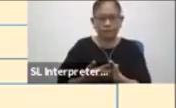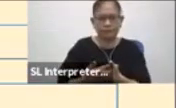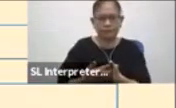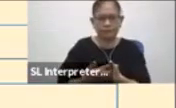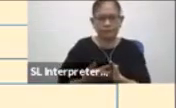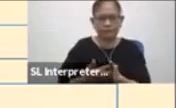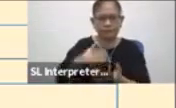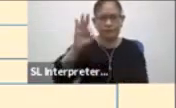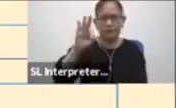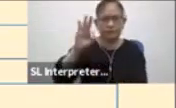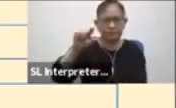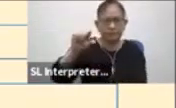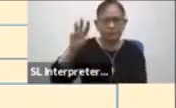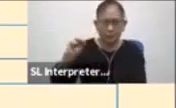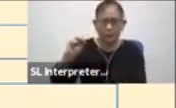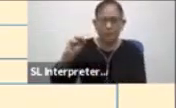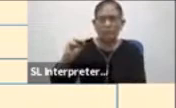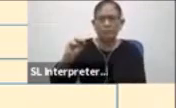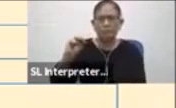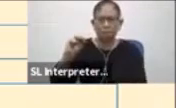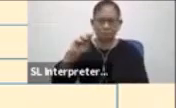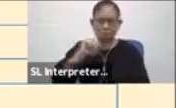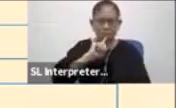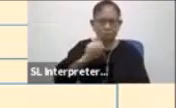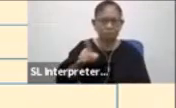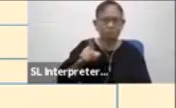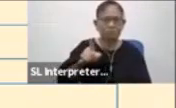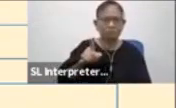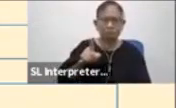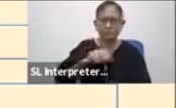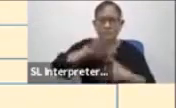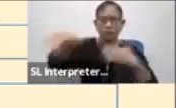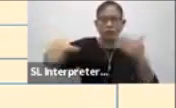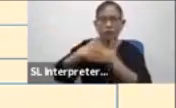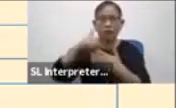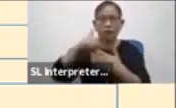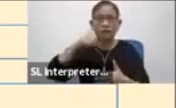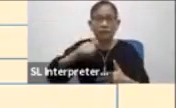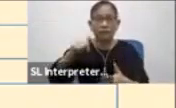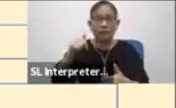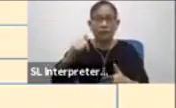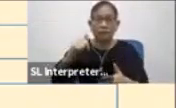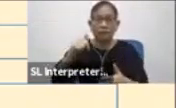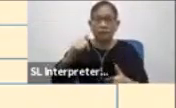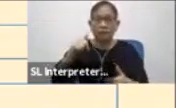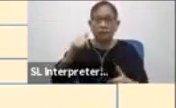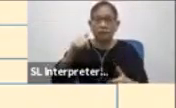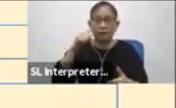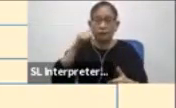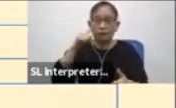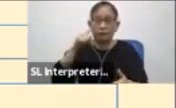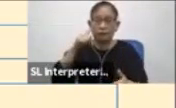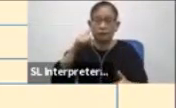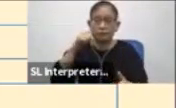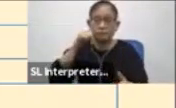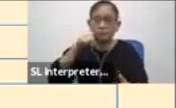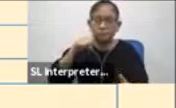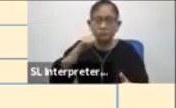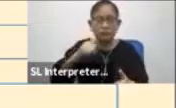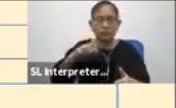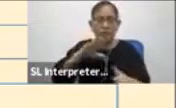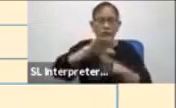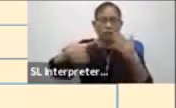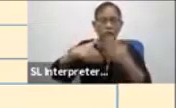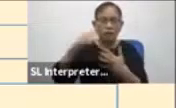FGM also prevalent. Almost all the female girls respondent experience FGM type 1.